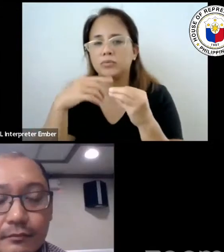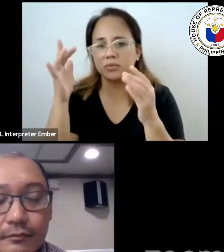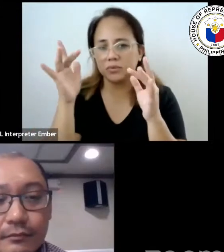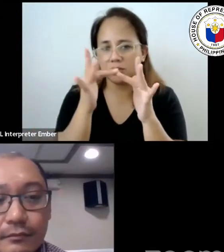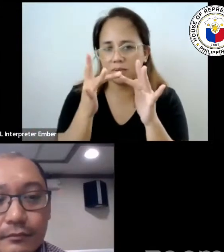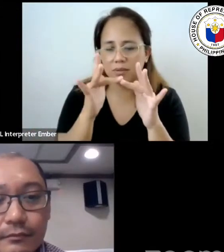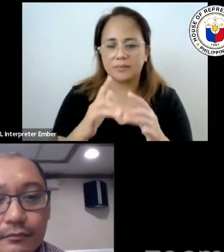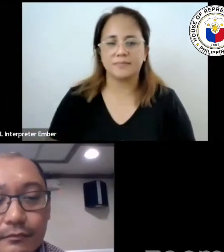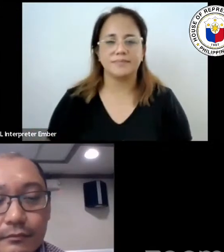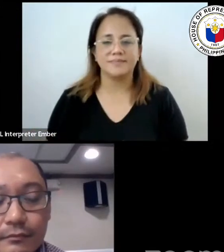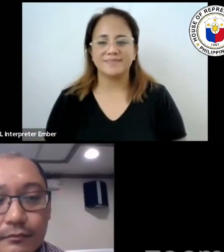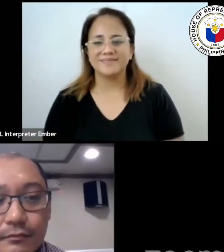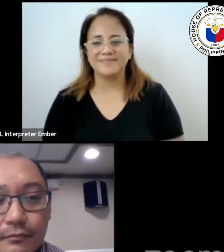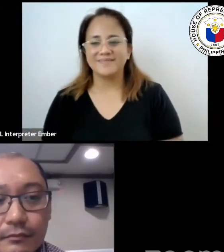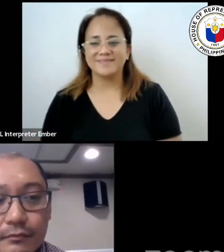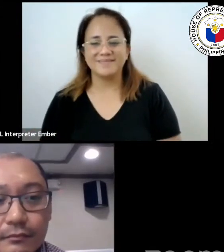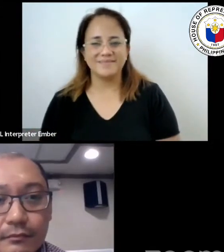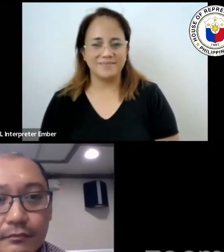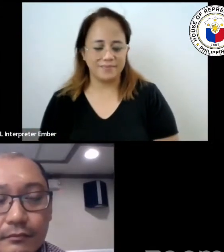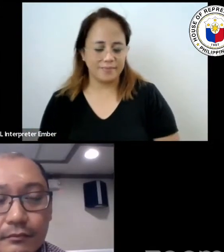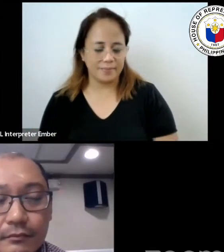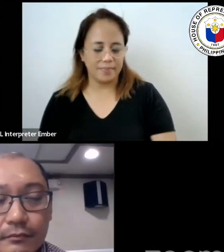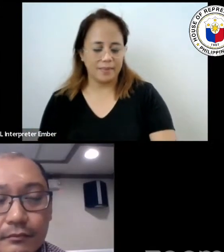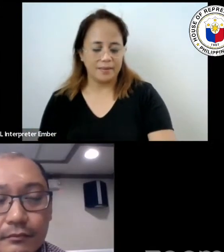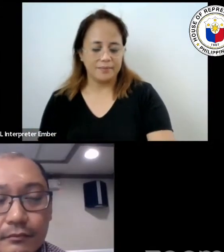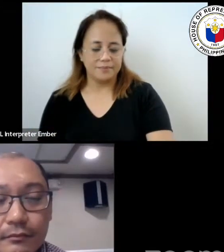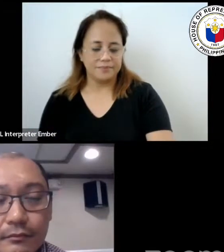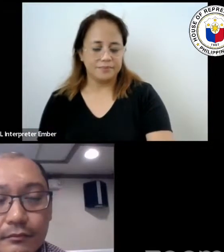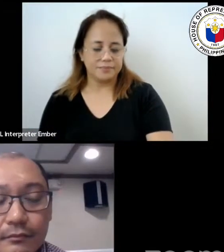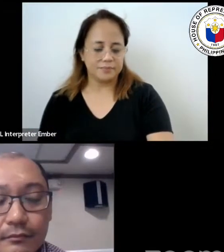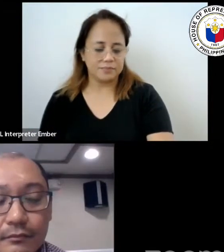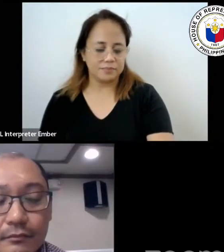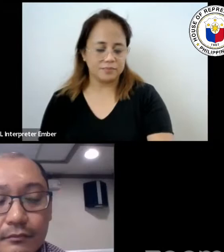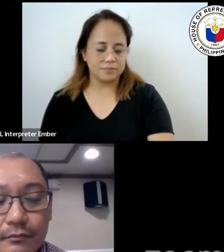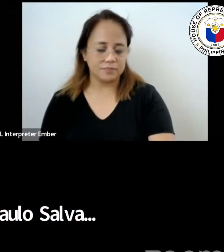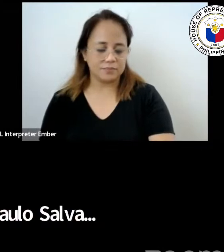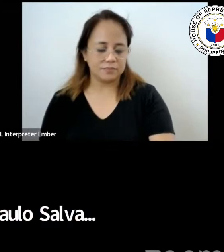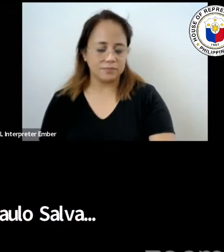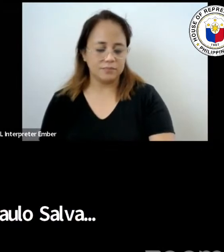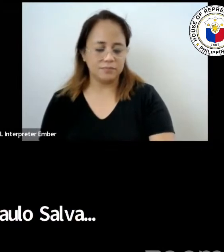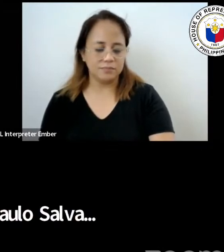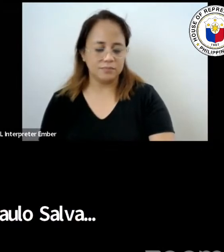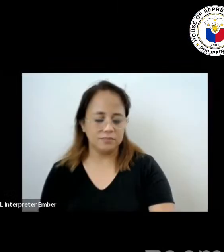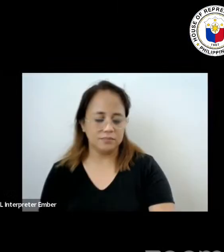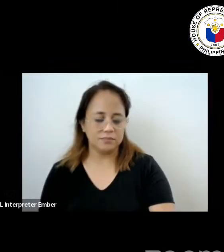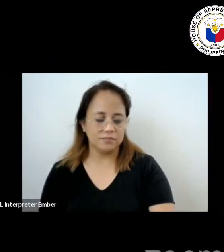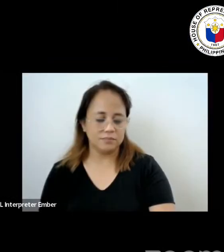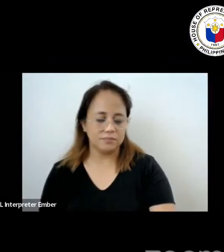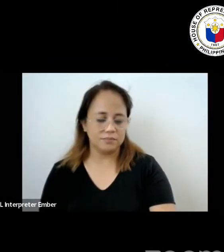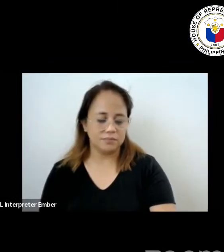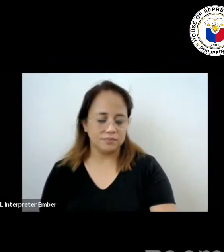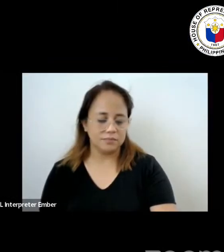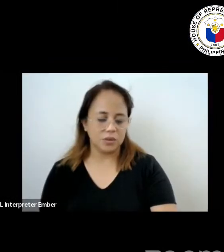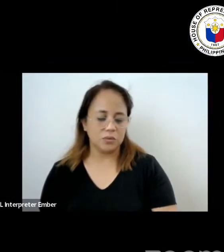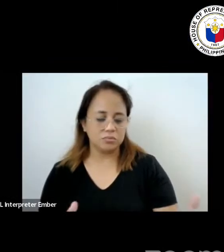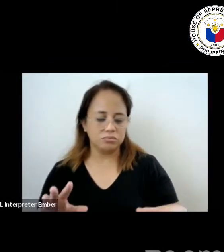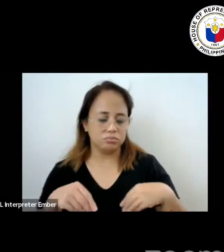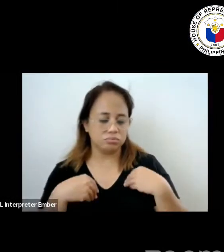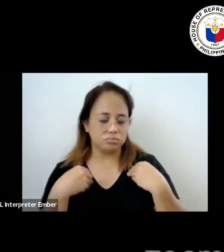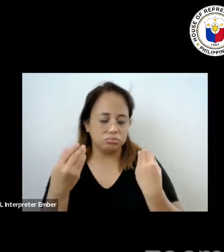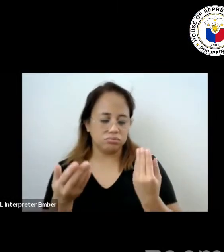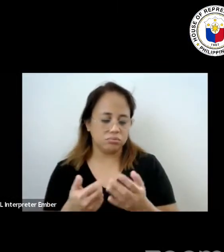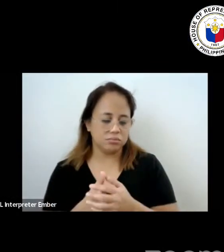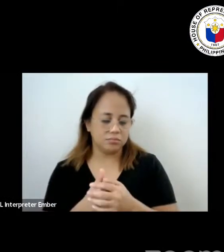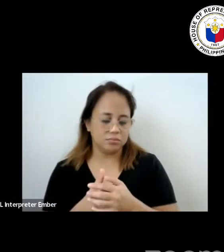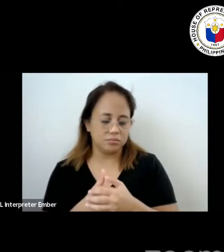With that, siguro, with the permission of the authors, could we give everyone some time to be able